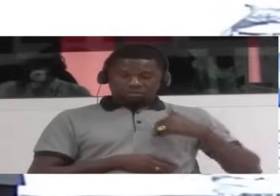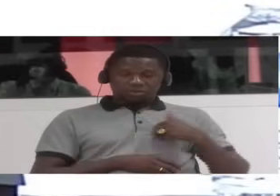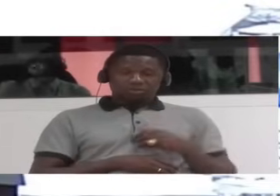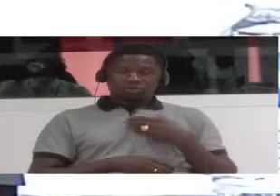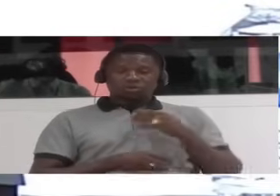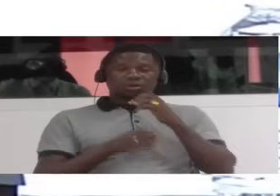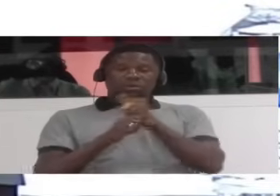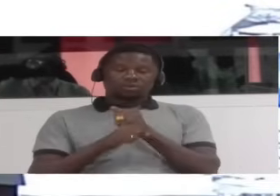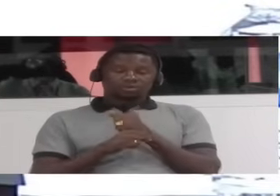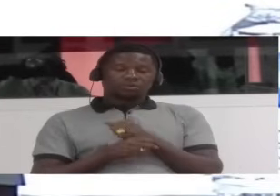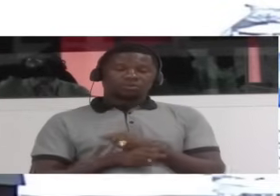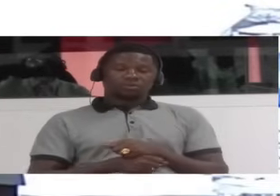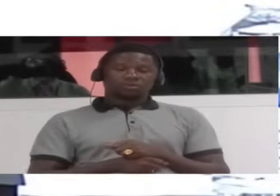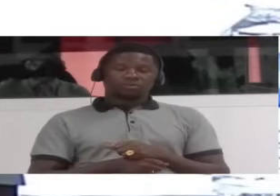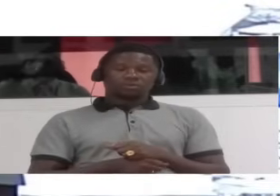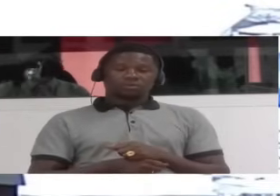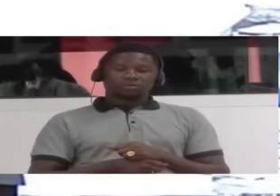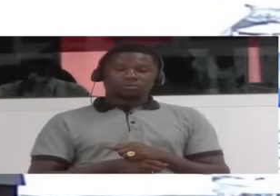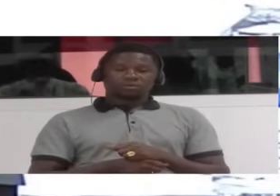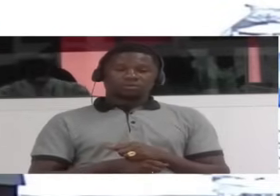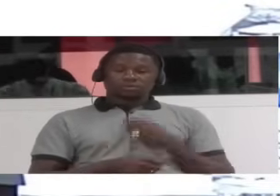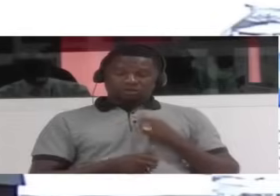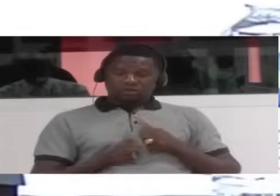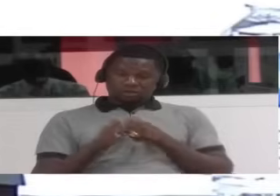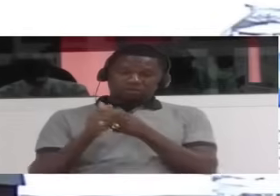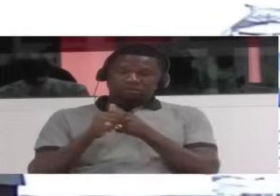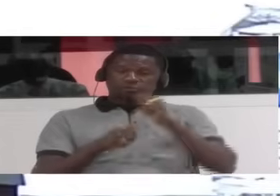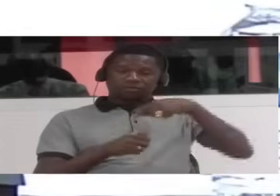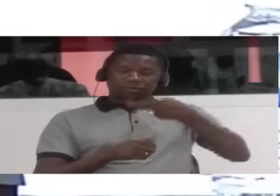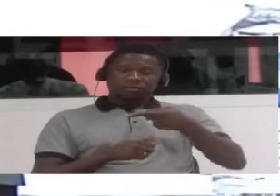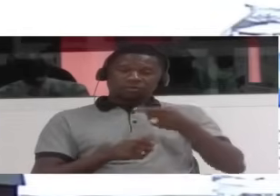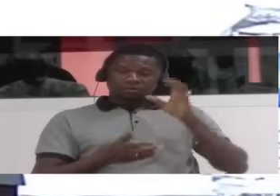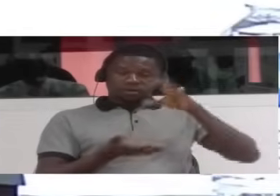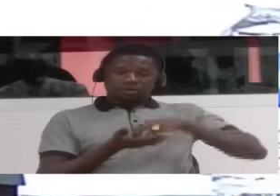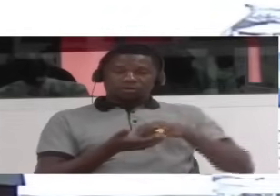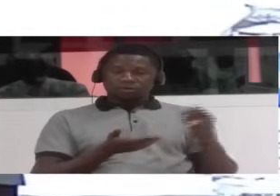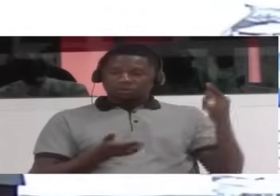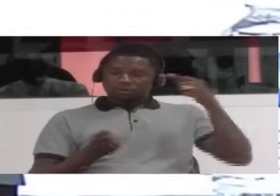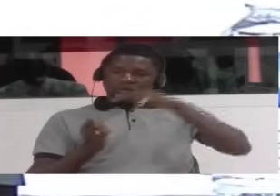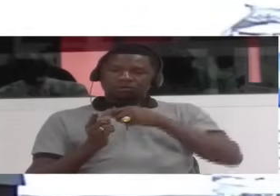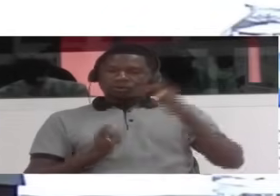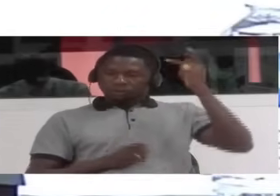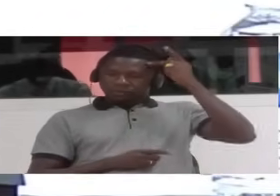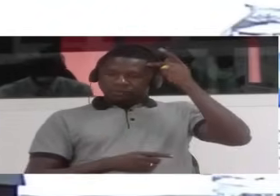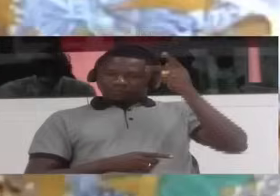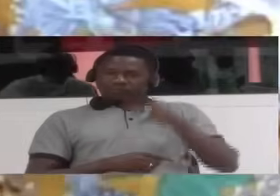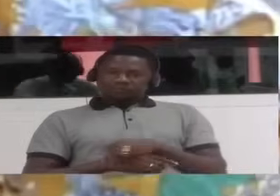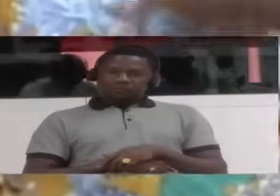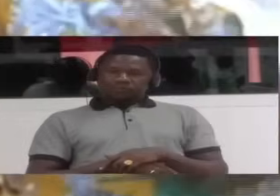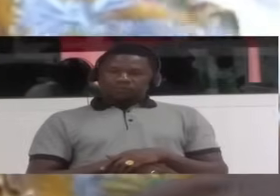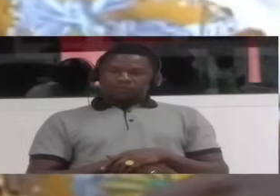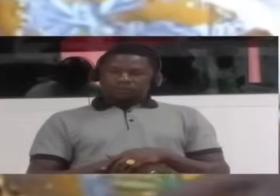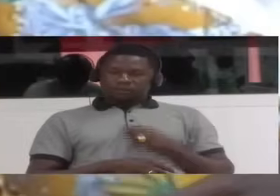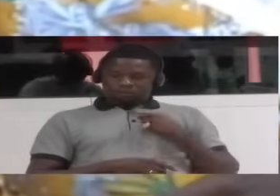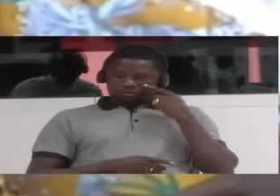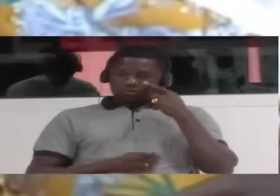to help us for escort from Banjul to Kanilai. He pointed